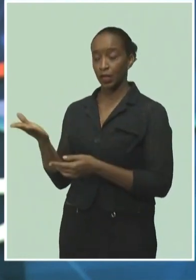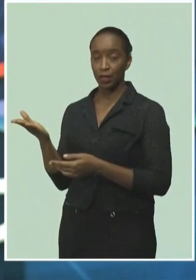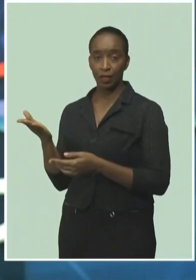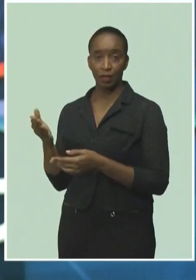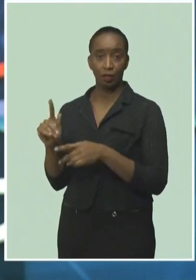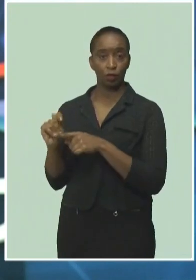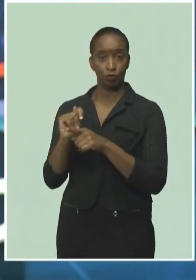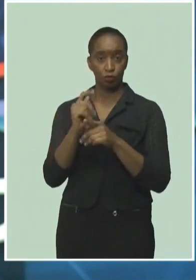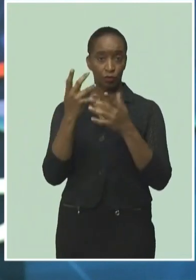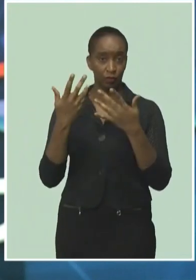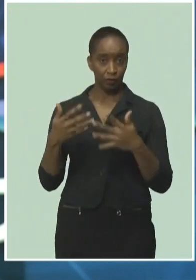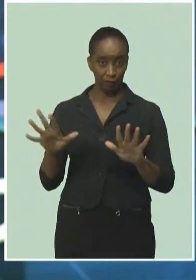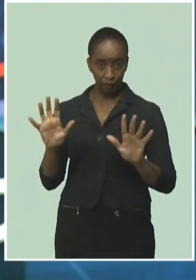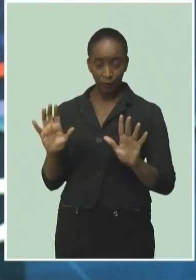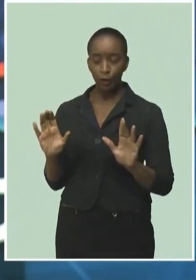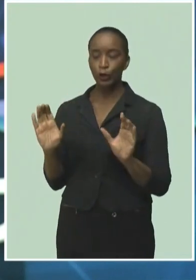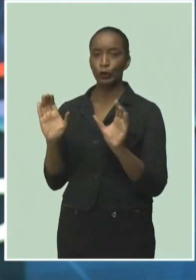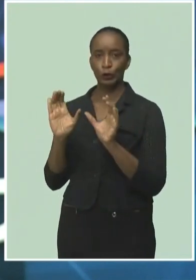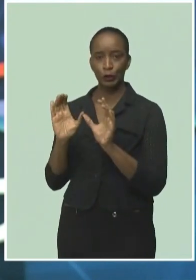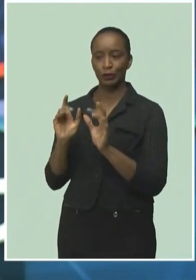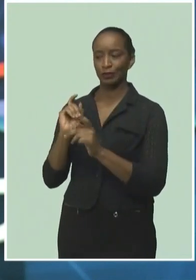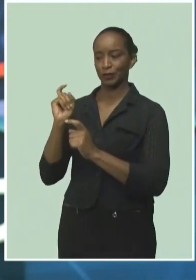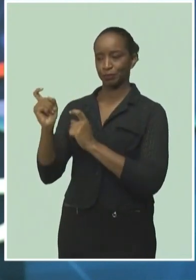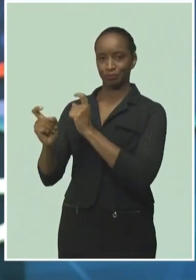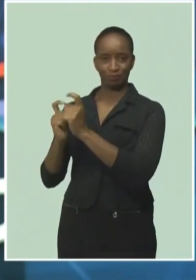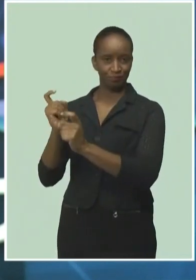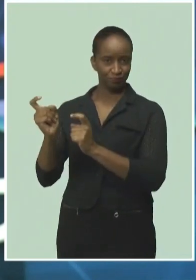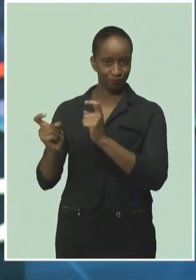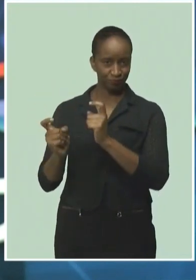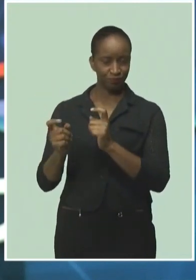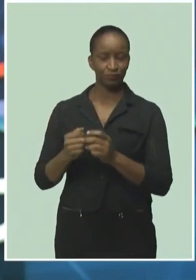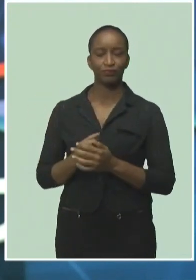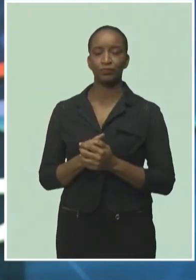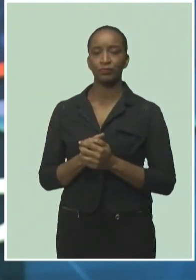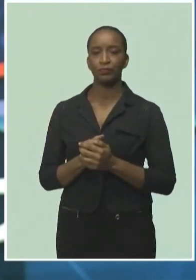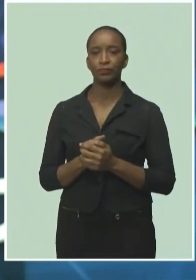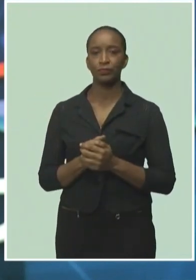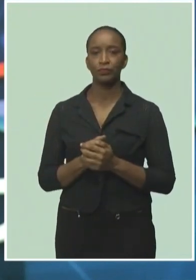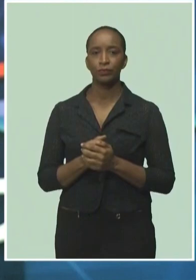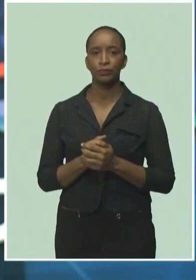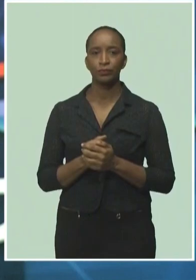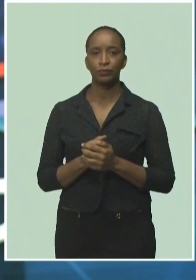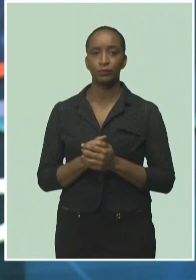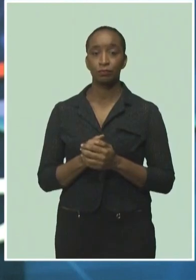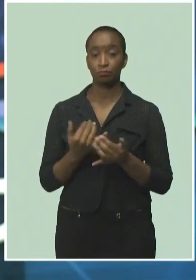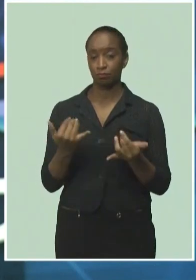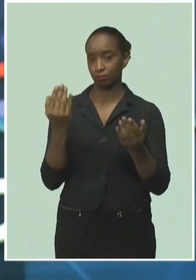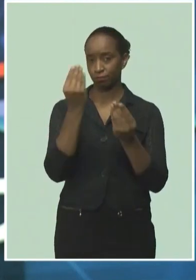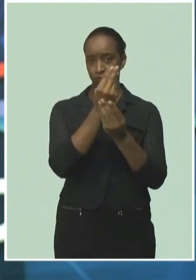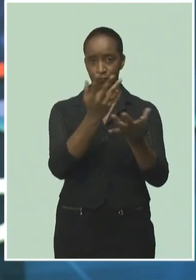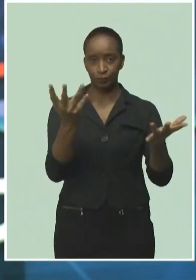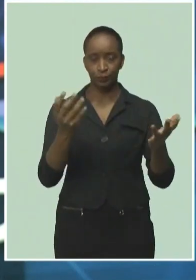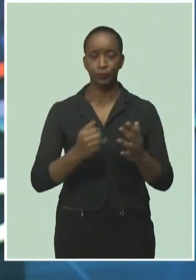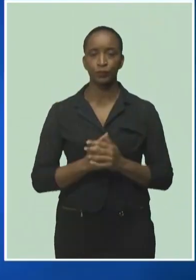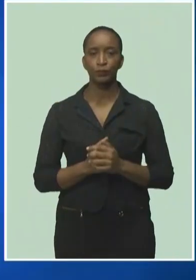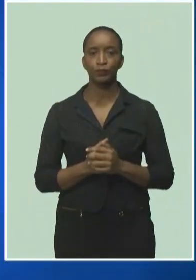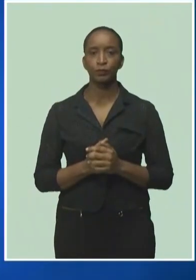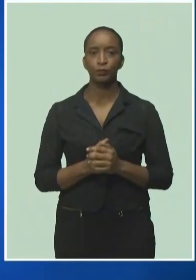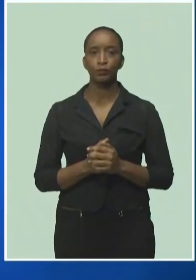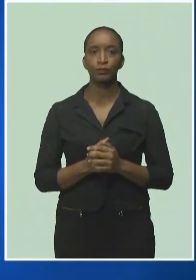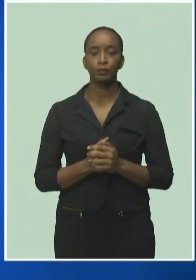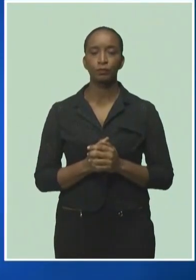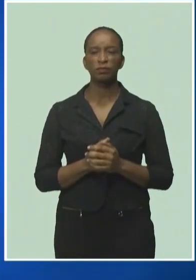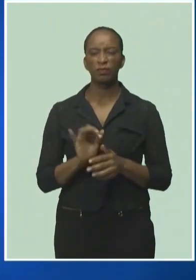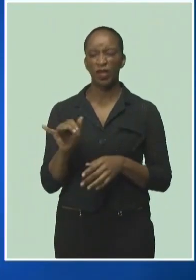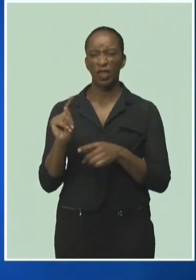closing ceremony of the exercise at UN House in Hastings, Christchurch. Ron Brathwaite reports. For just 3